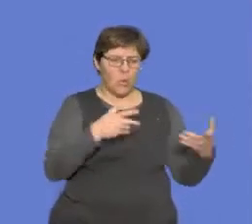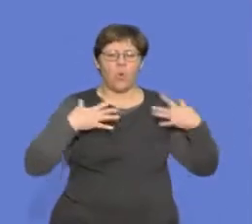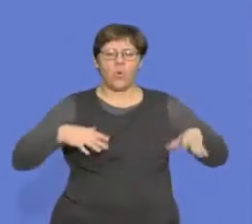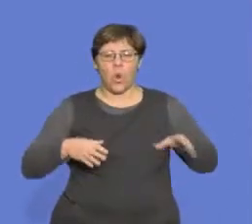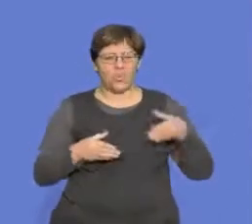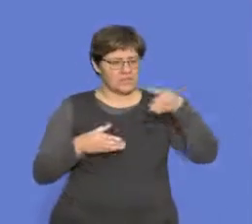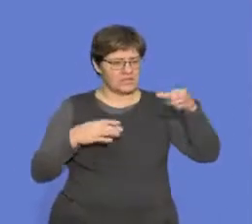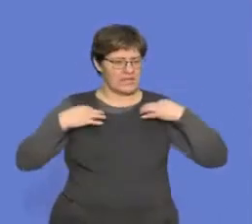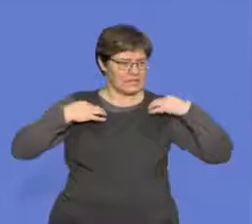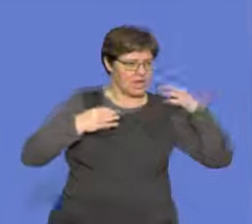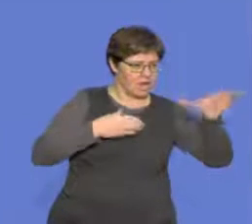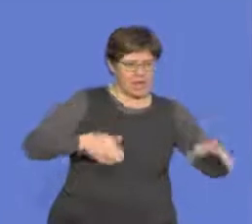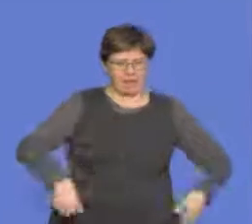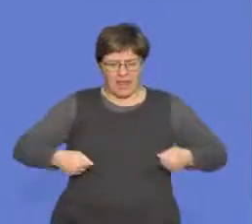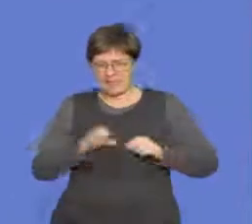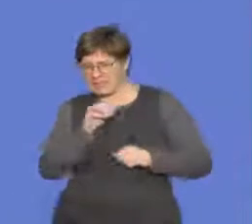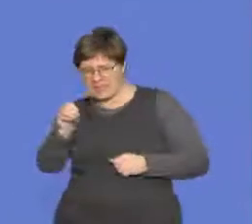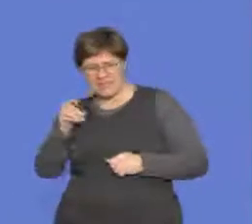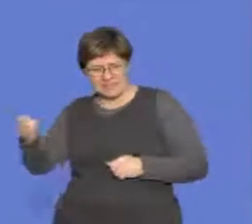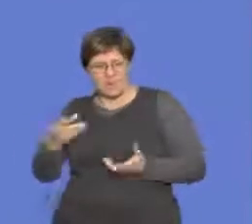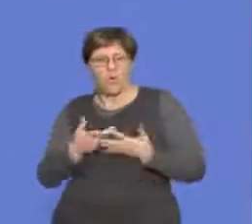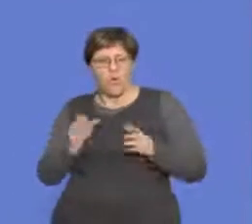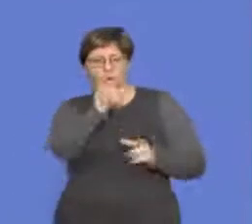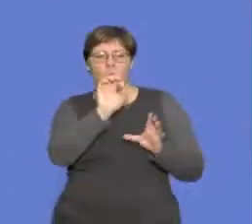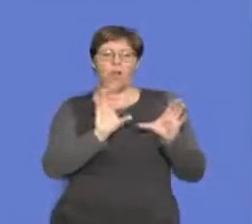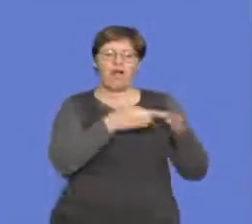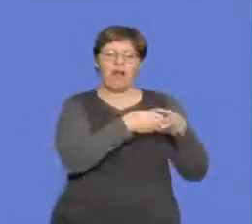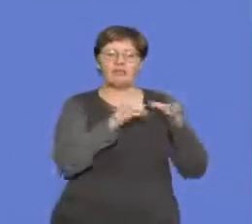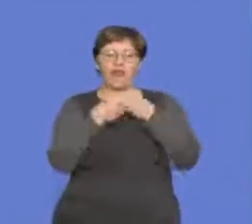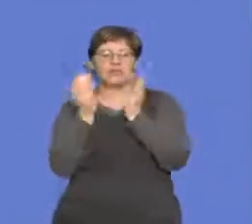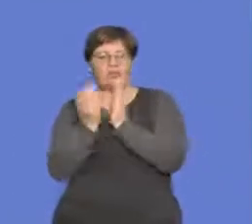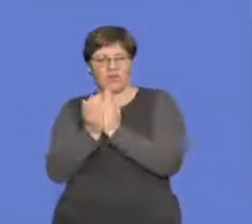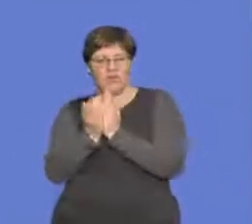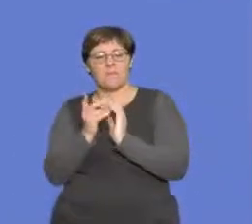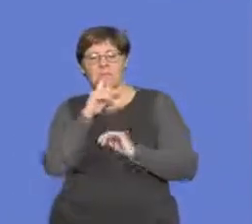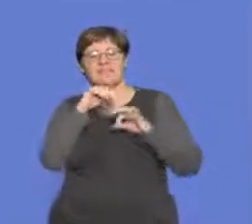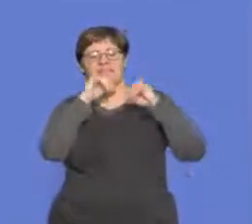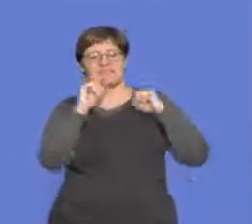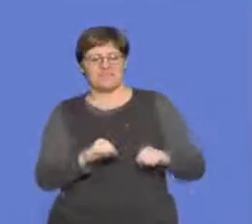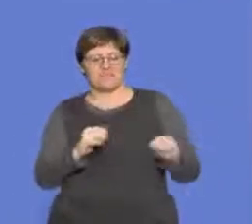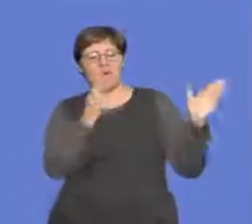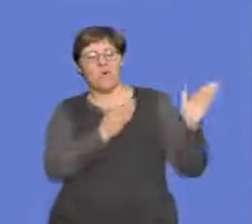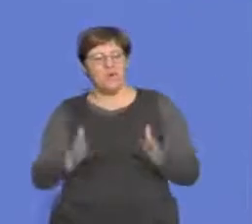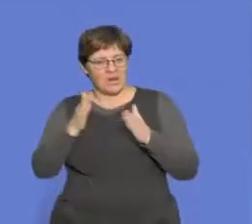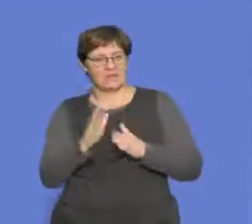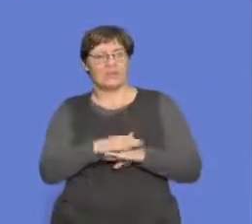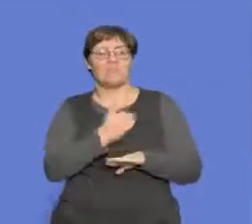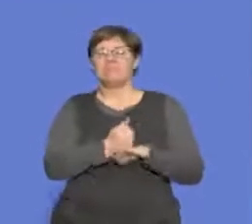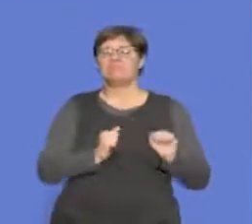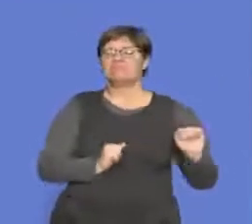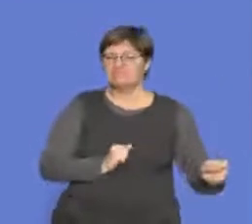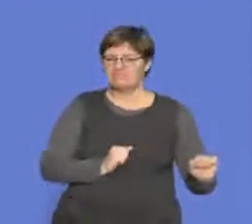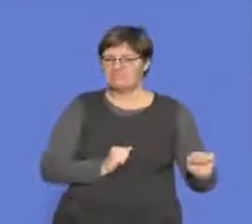cupboard. The fact that you at school are placed in specific classes, you know that it is a system that organizes you based